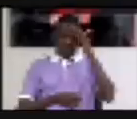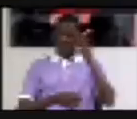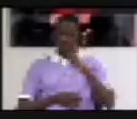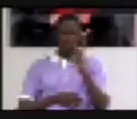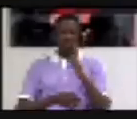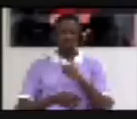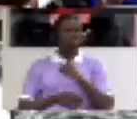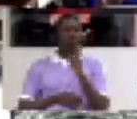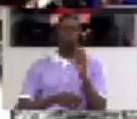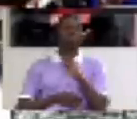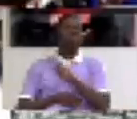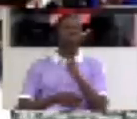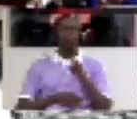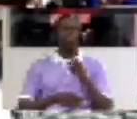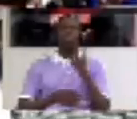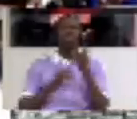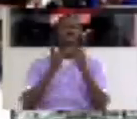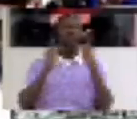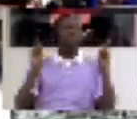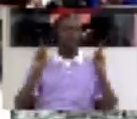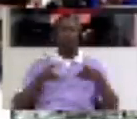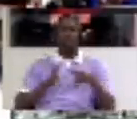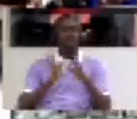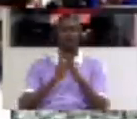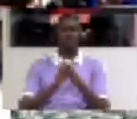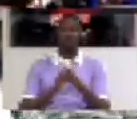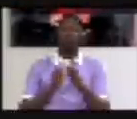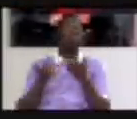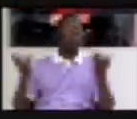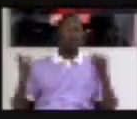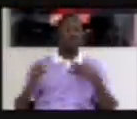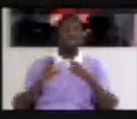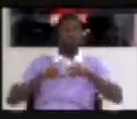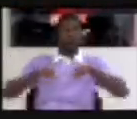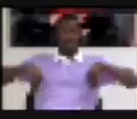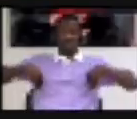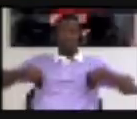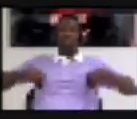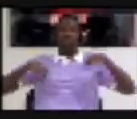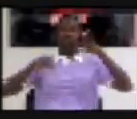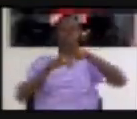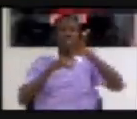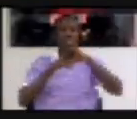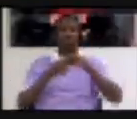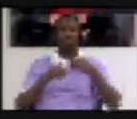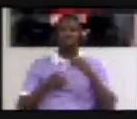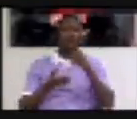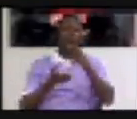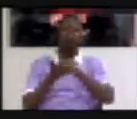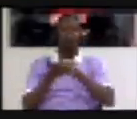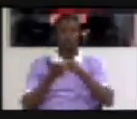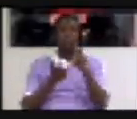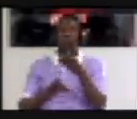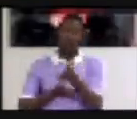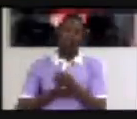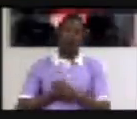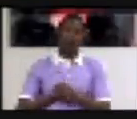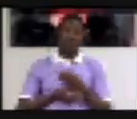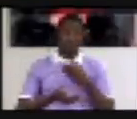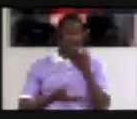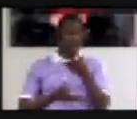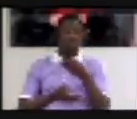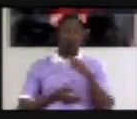voting time, some of us abstained from voting for the bill. That being the case, we have been called at